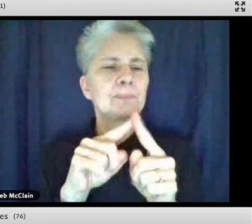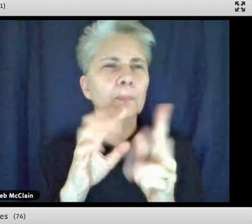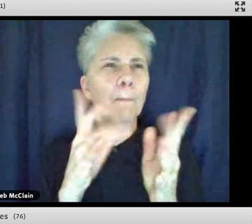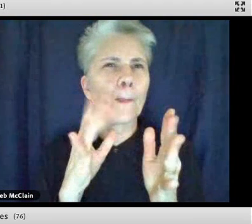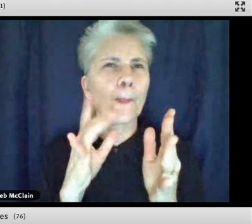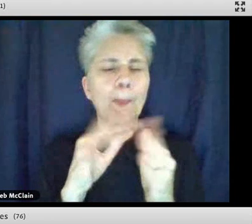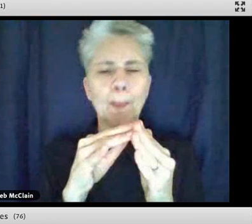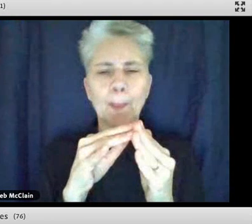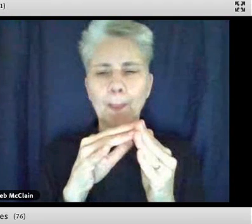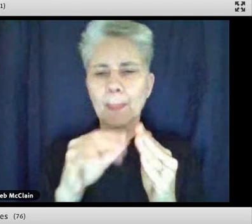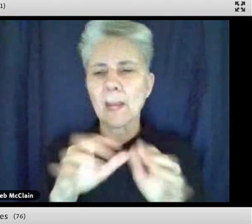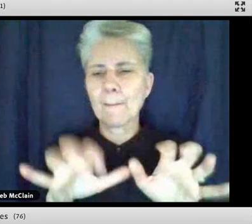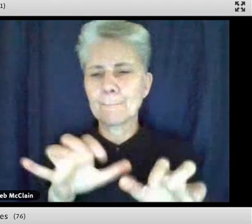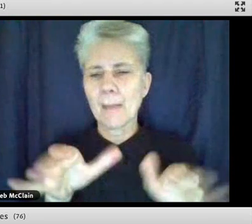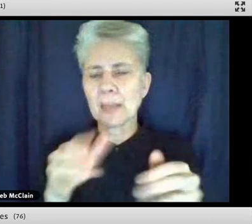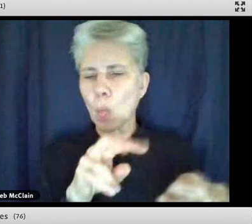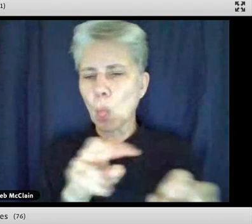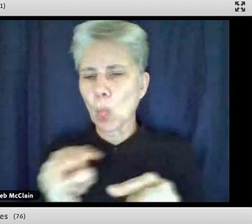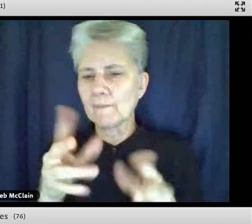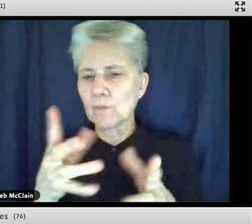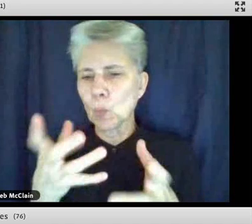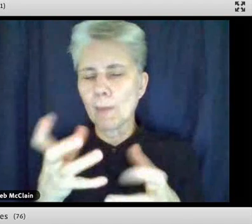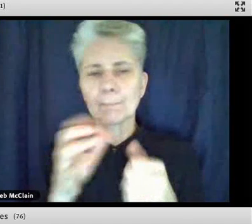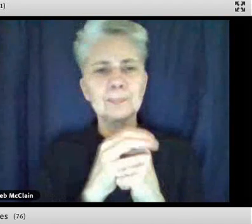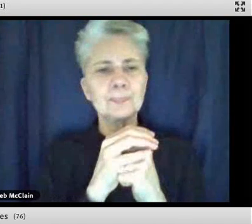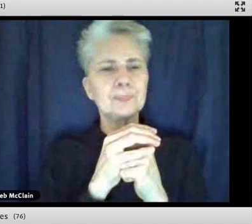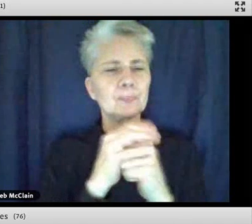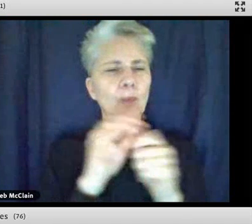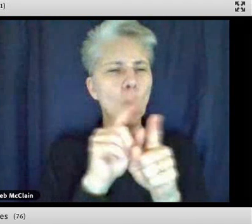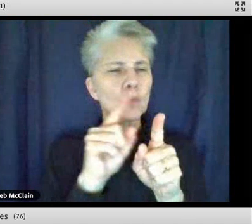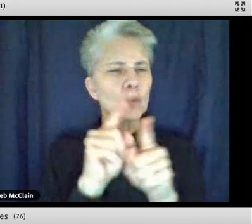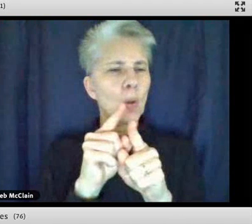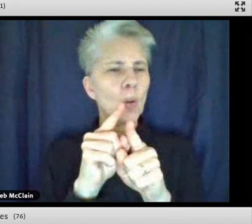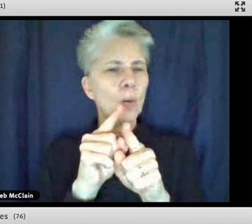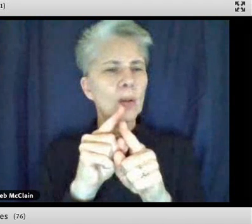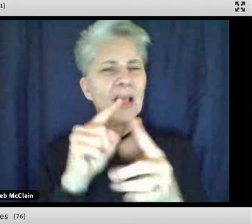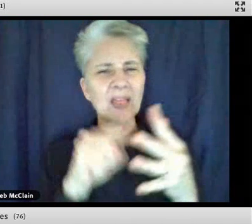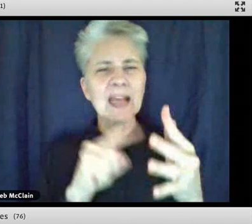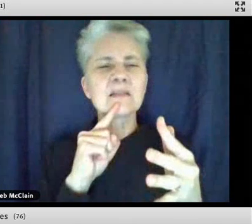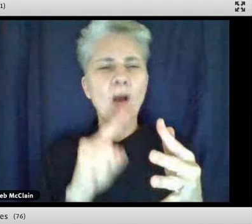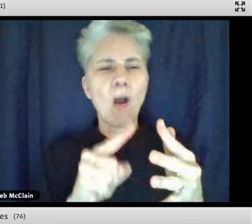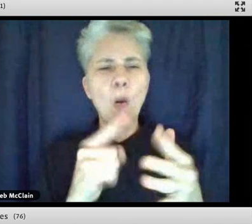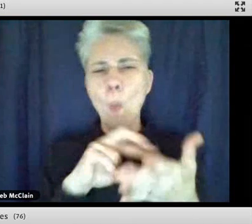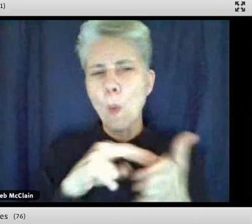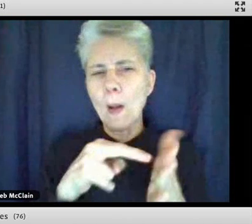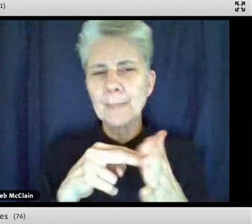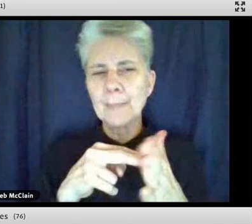give me just a second. I'll post it in the chat box so you can look at it if you want to. But